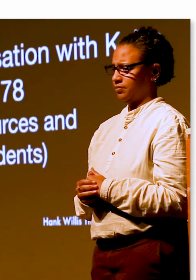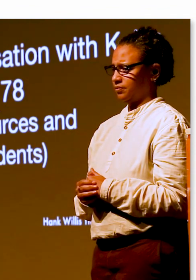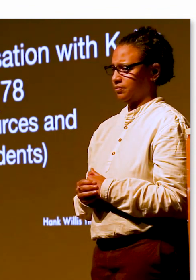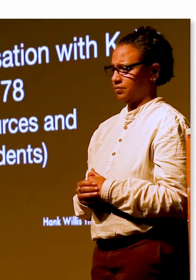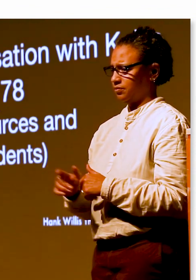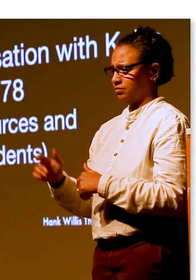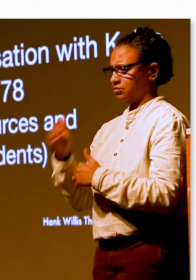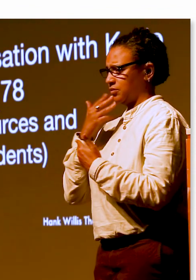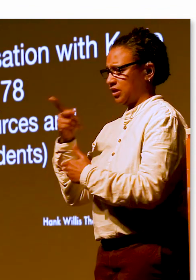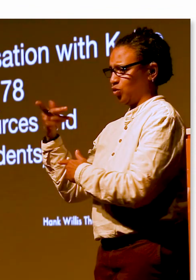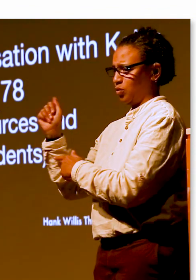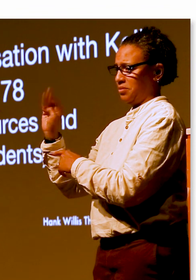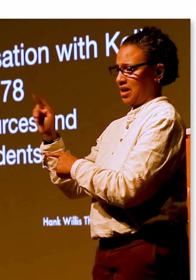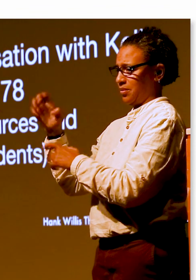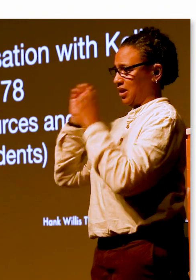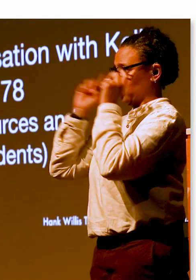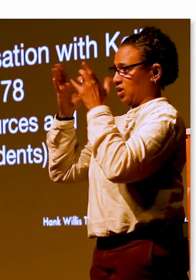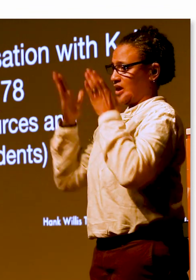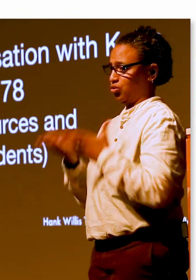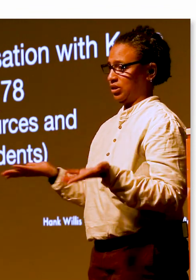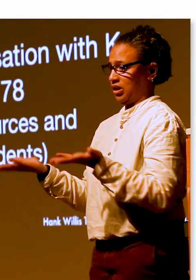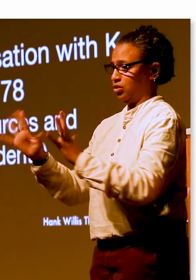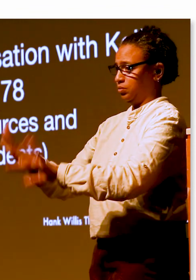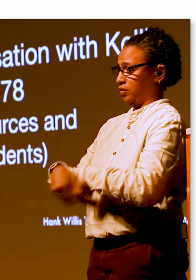together. It's very good.